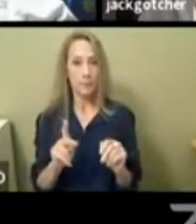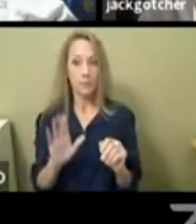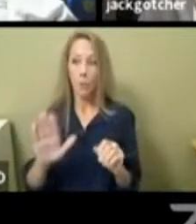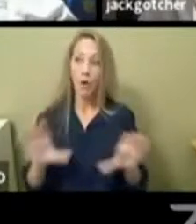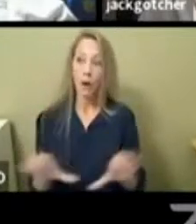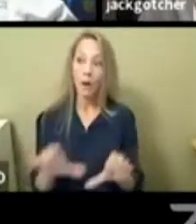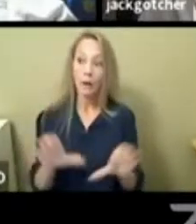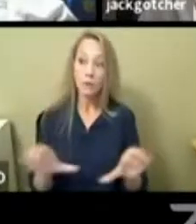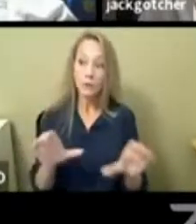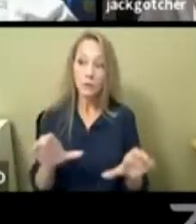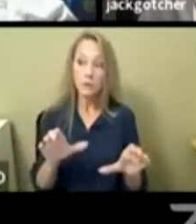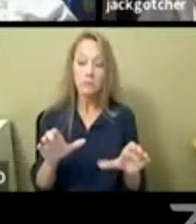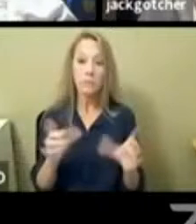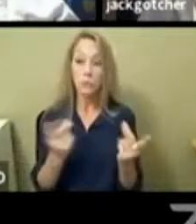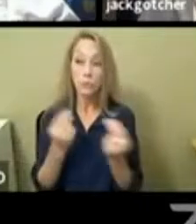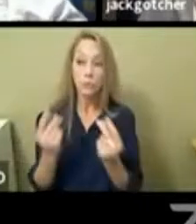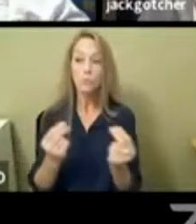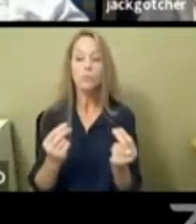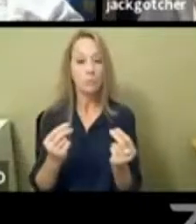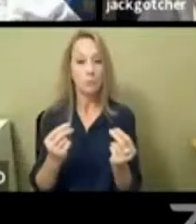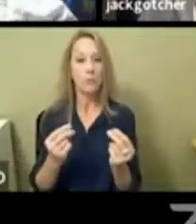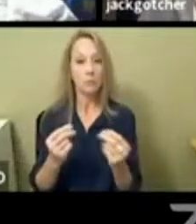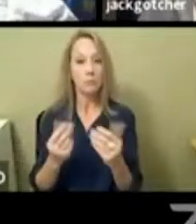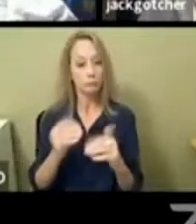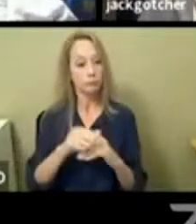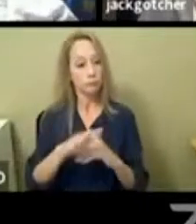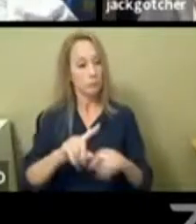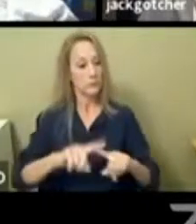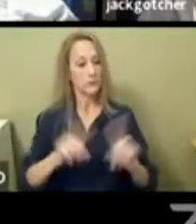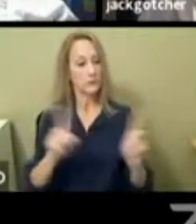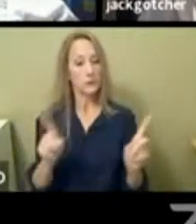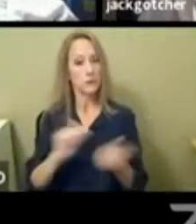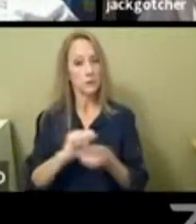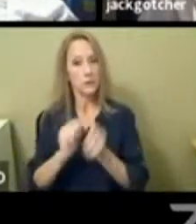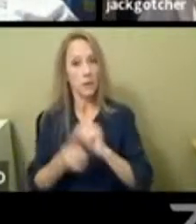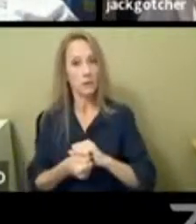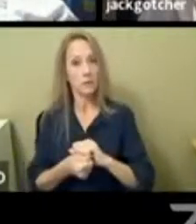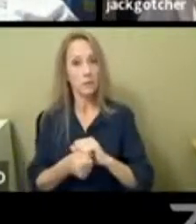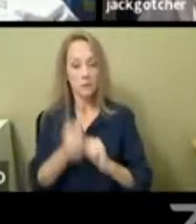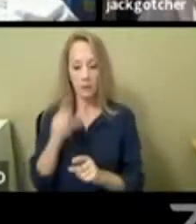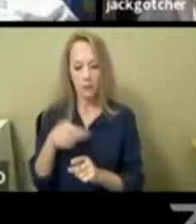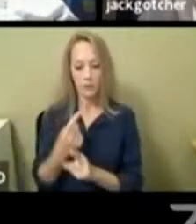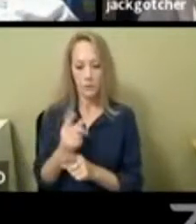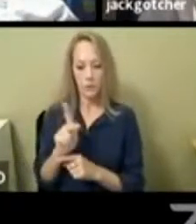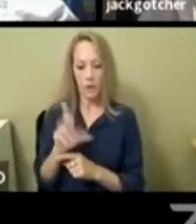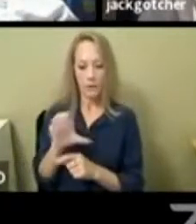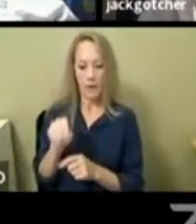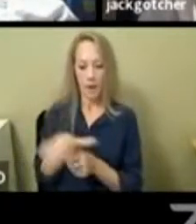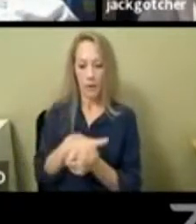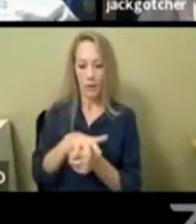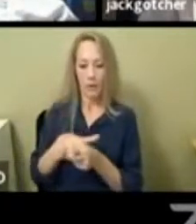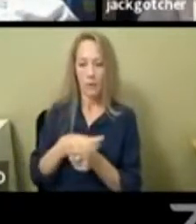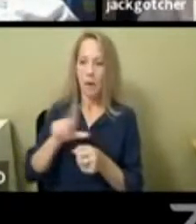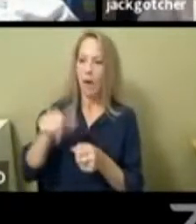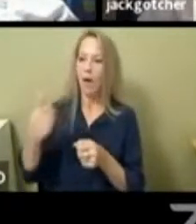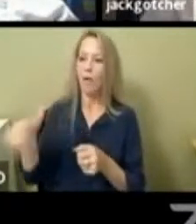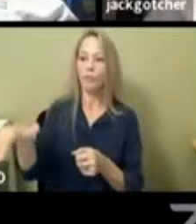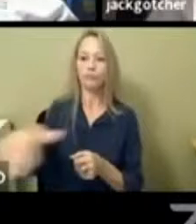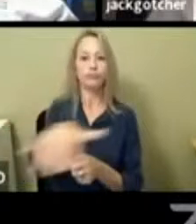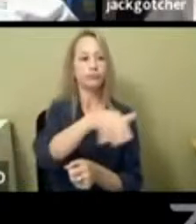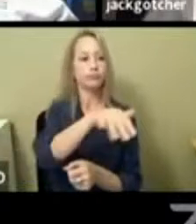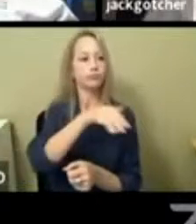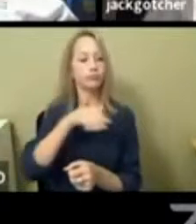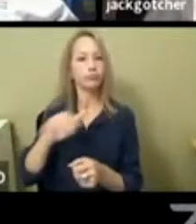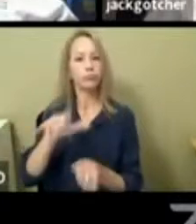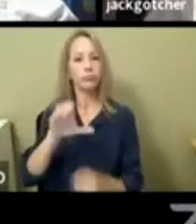make a difference, not only in Knox County, but in the area around us. And that those counties that touch us, that do business with us every day, the people that live